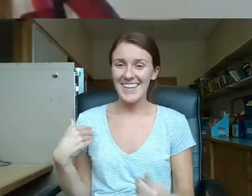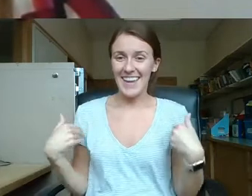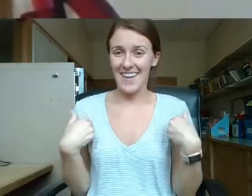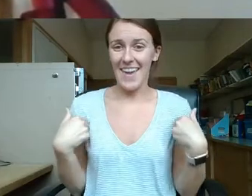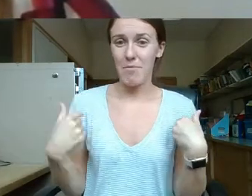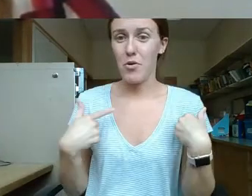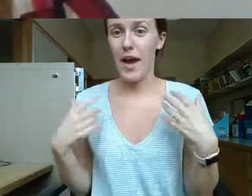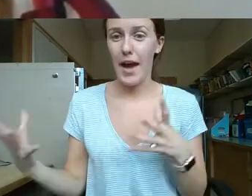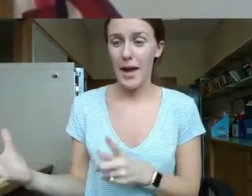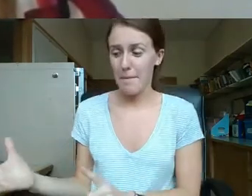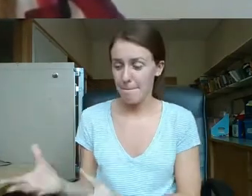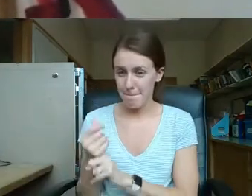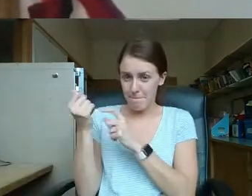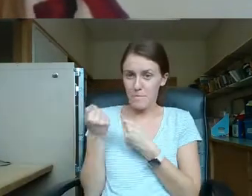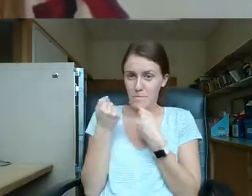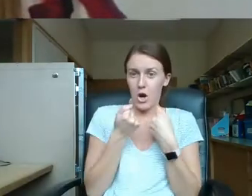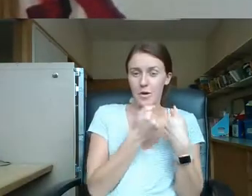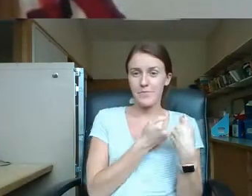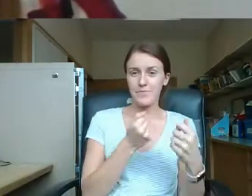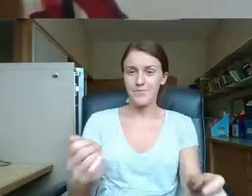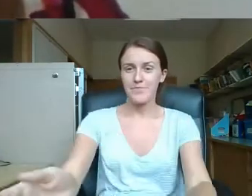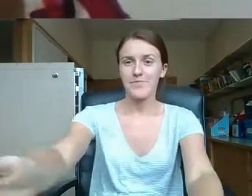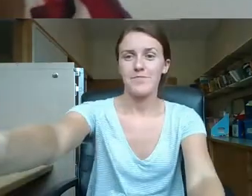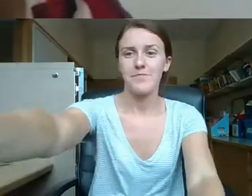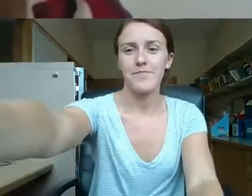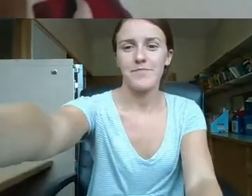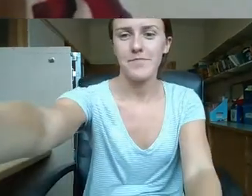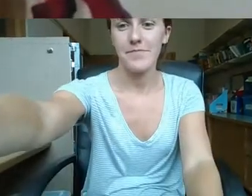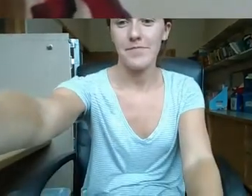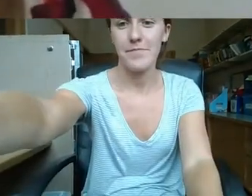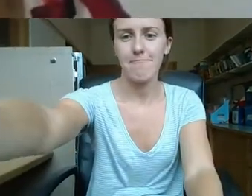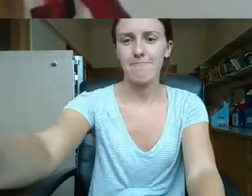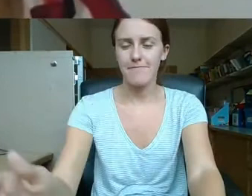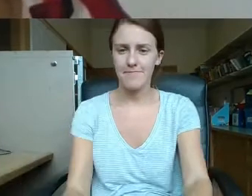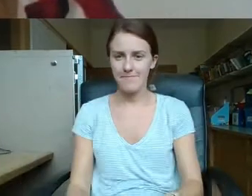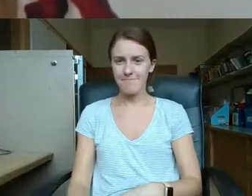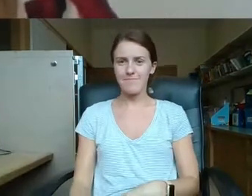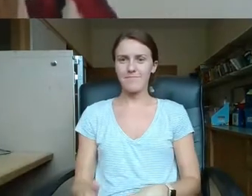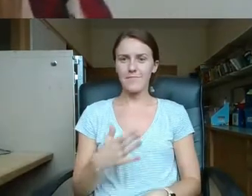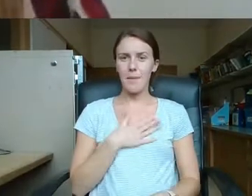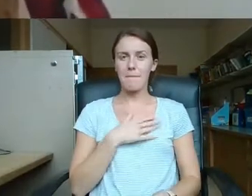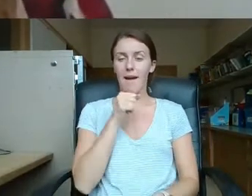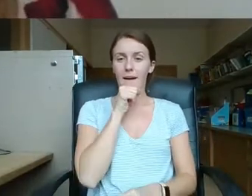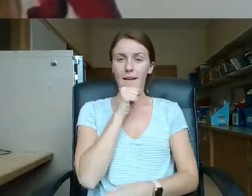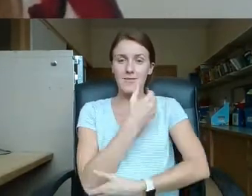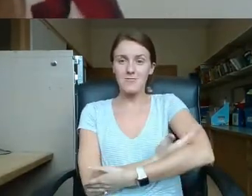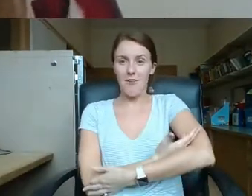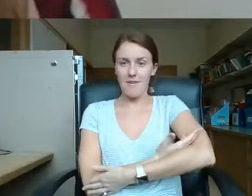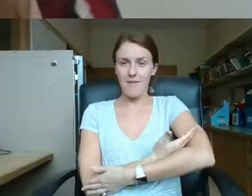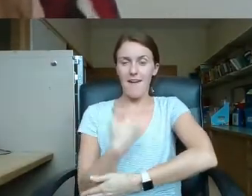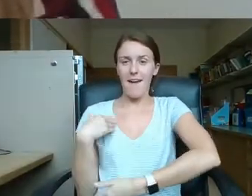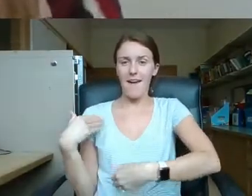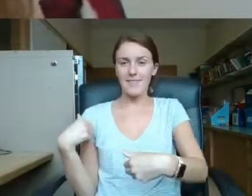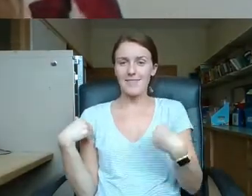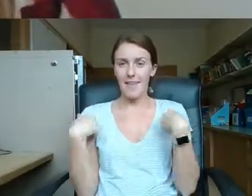that I took everywhere, and I named her Belle. And my daughter Hannah has her own little koala